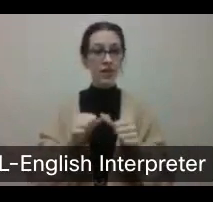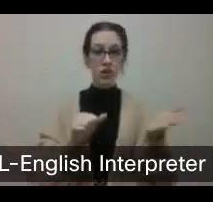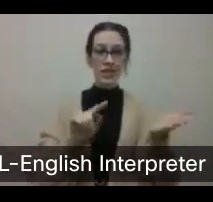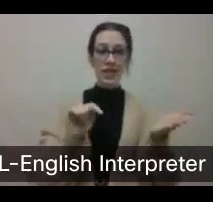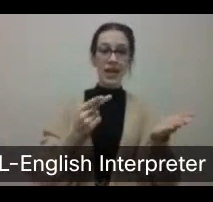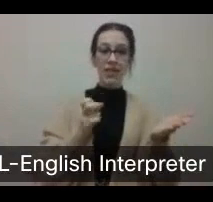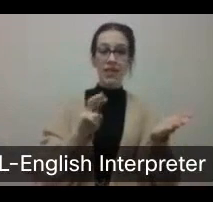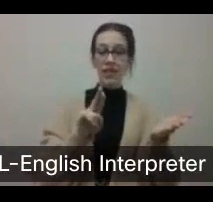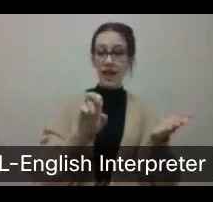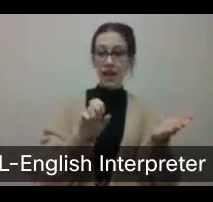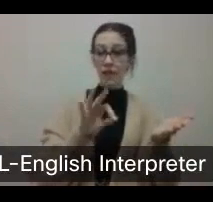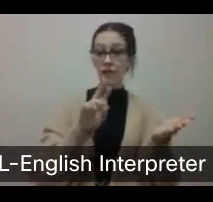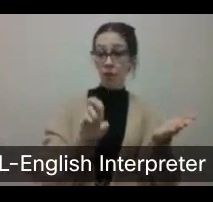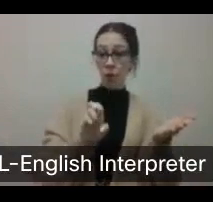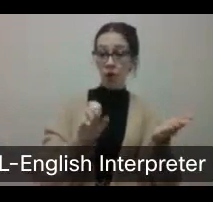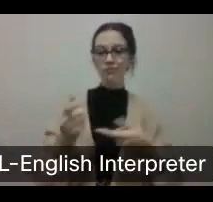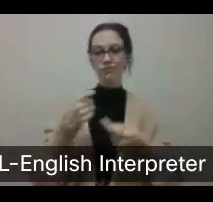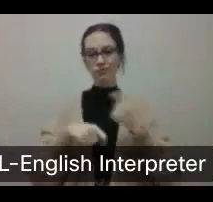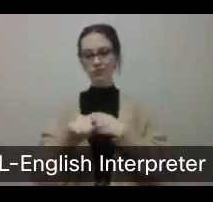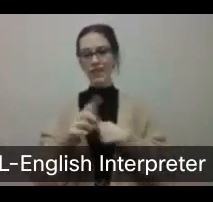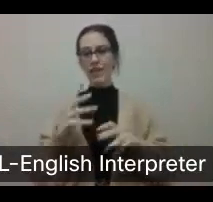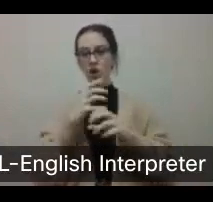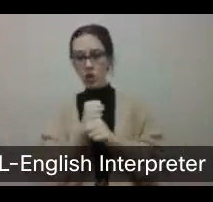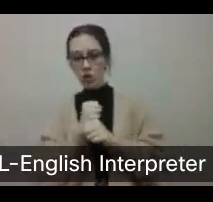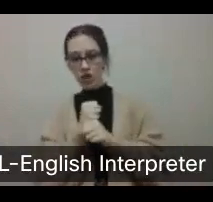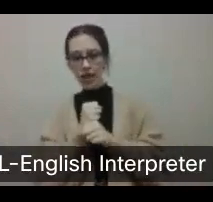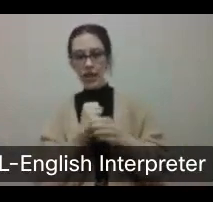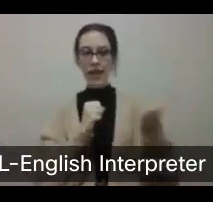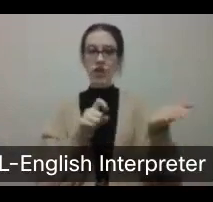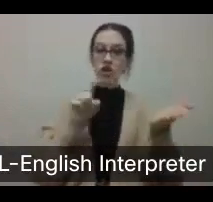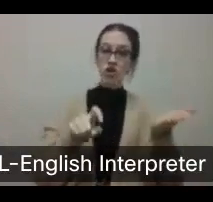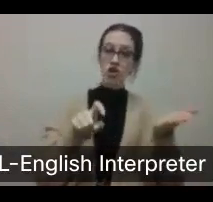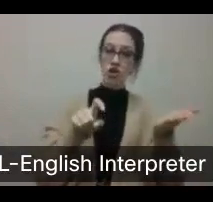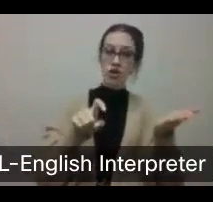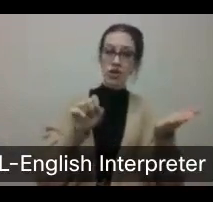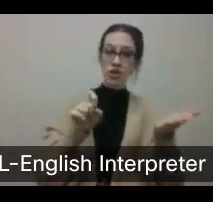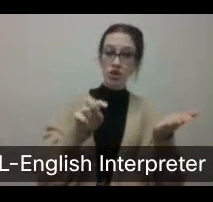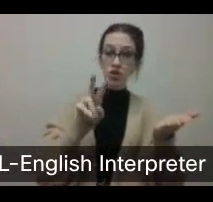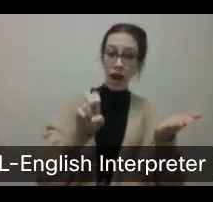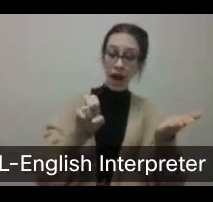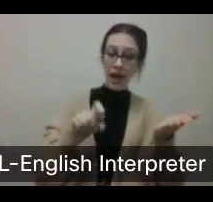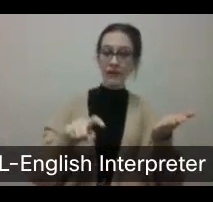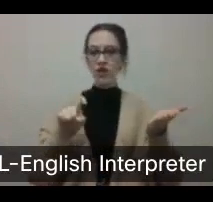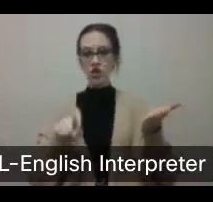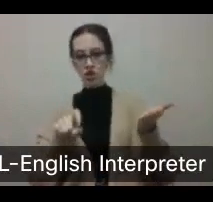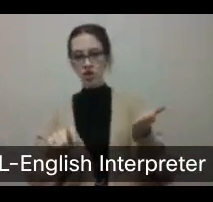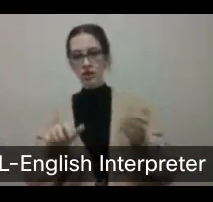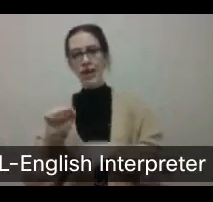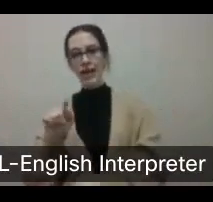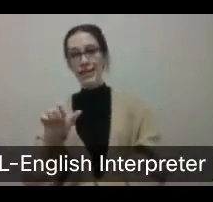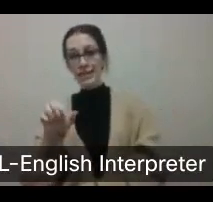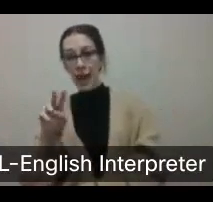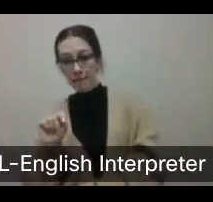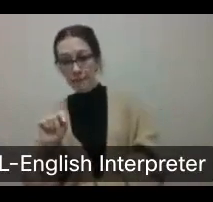conclusion, you should strive, becomes you should attempt, to limit becomes to lessen. So you can see again here, we've